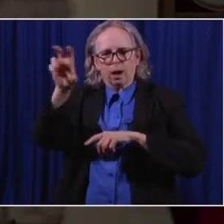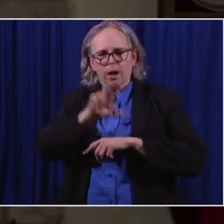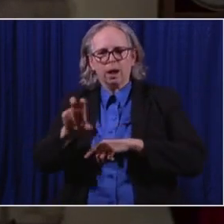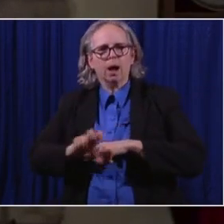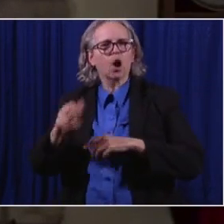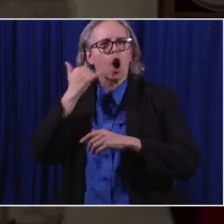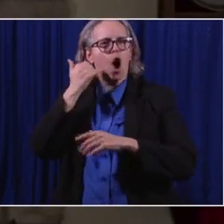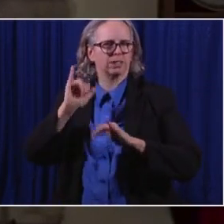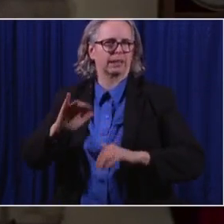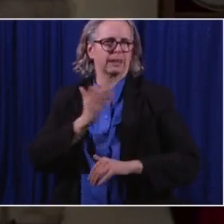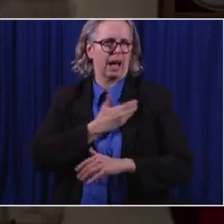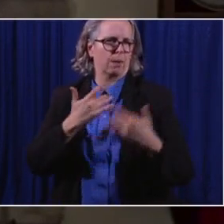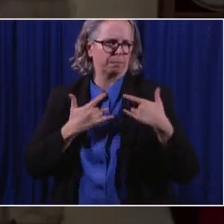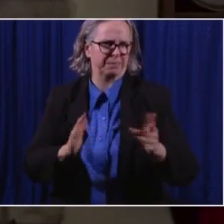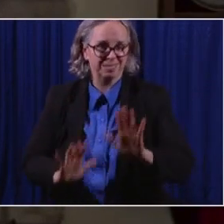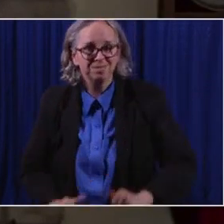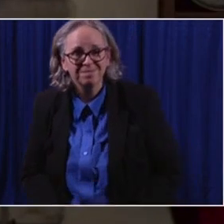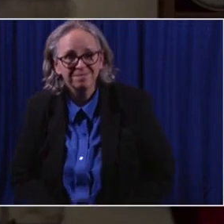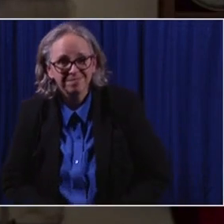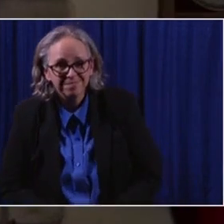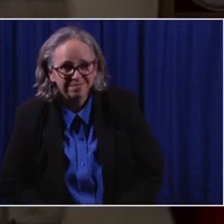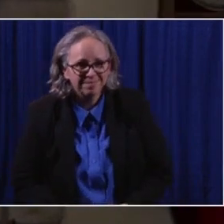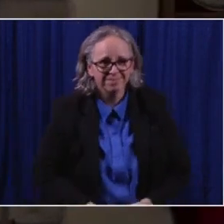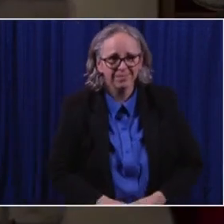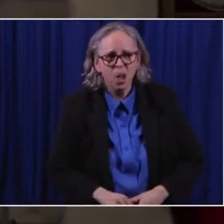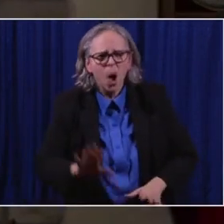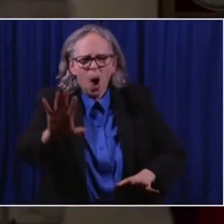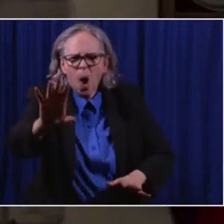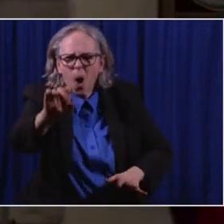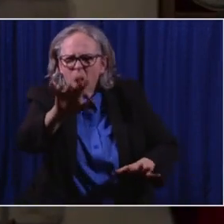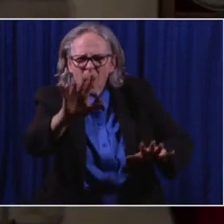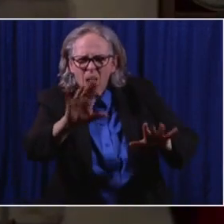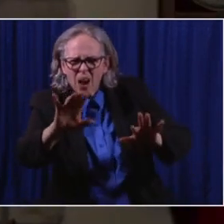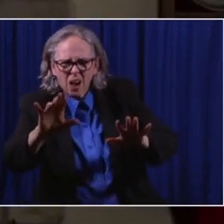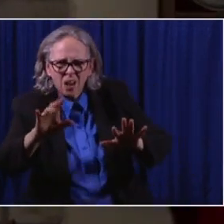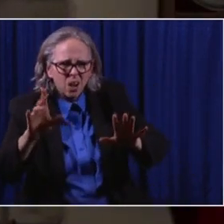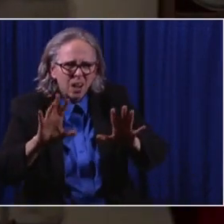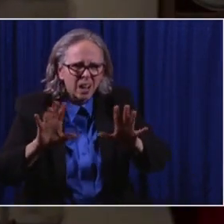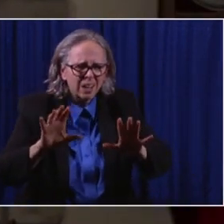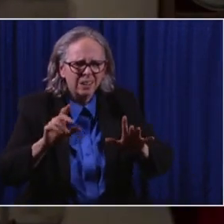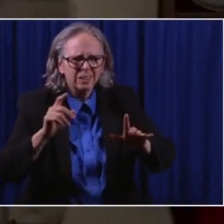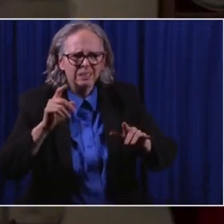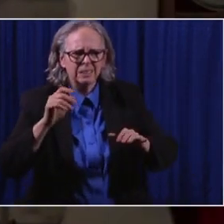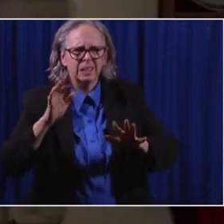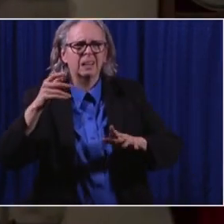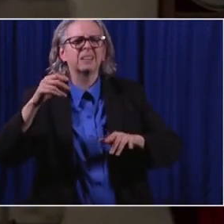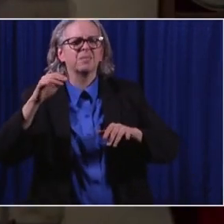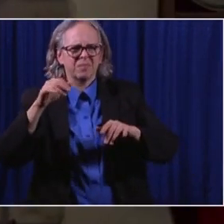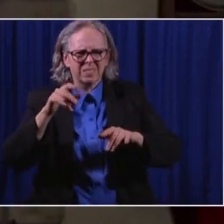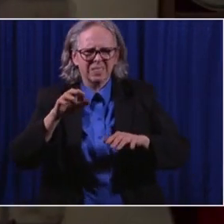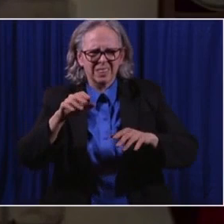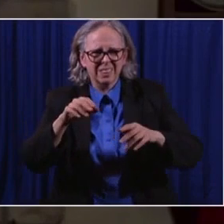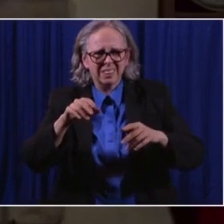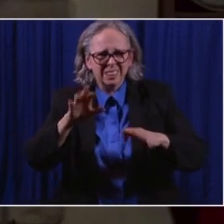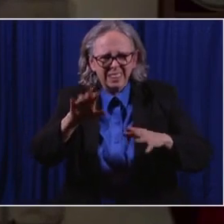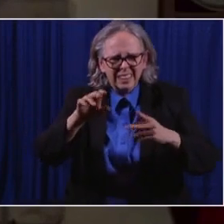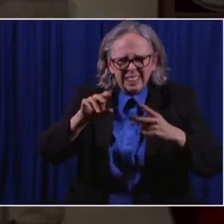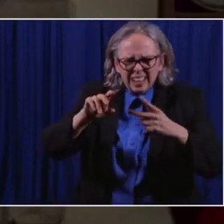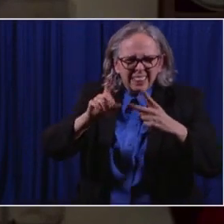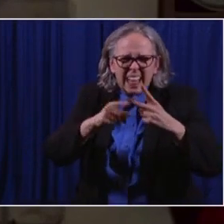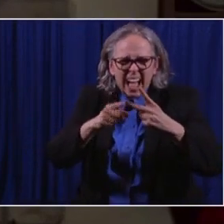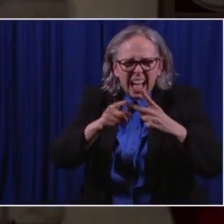Our last question. Oh, I'm sorry. You had a second question. I'm sorry. Yeah, just as the vaccine, you're talking about phase 2, Governor, as this continues to roll